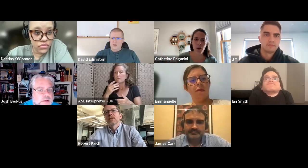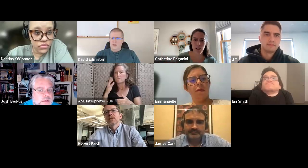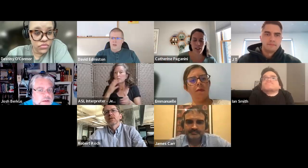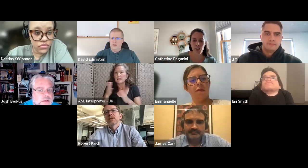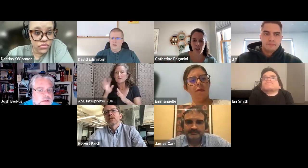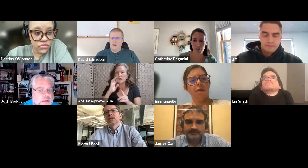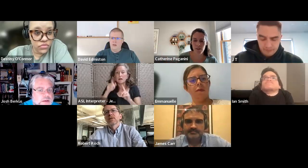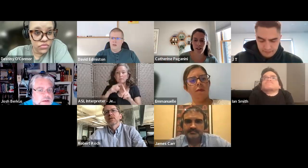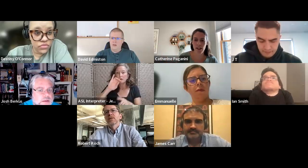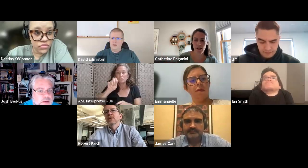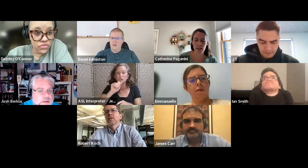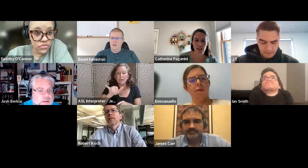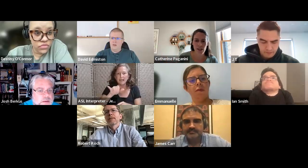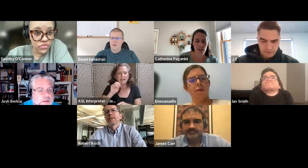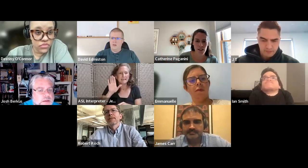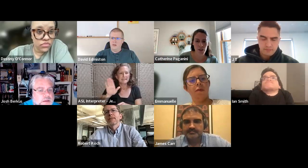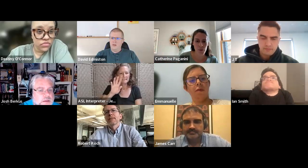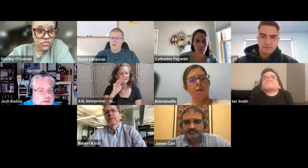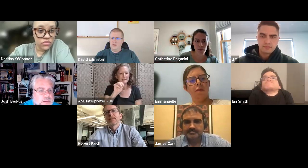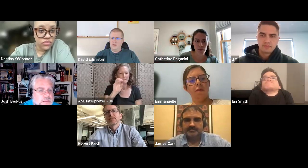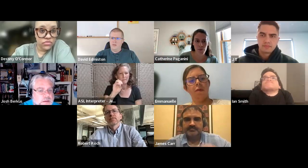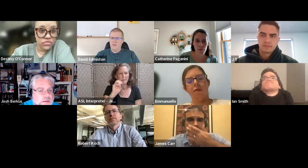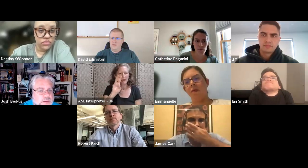his Maori initiative and then,